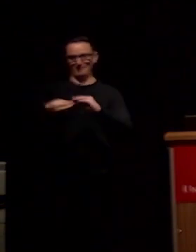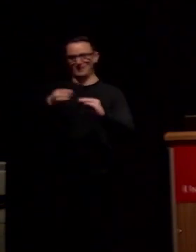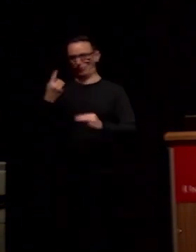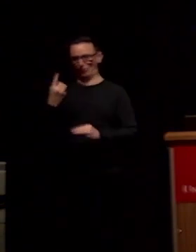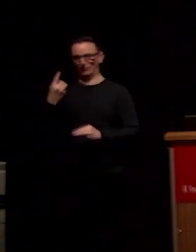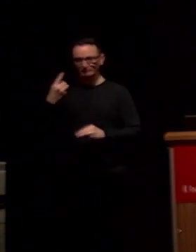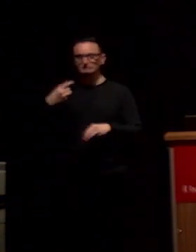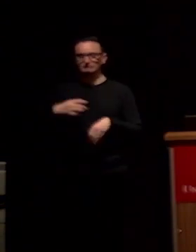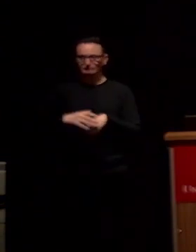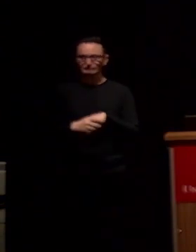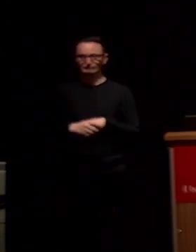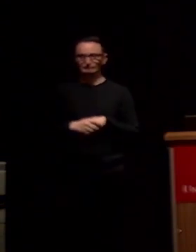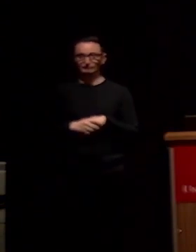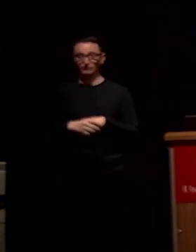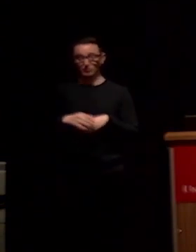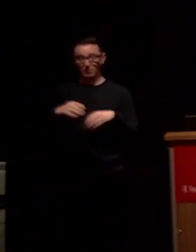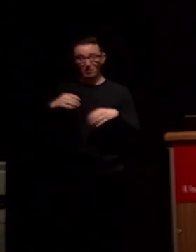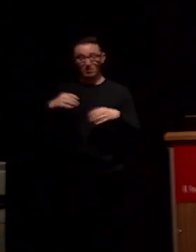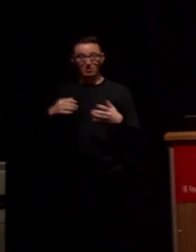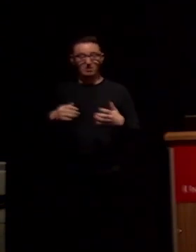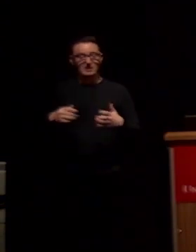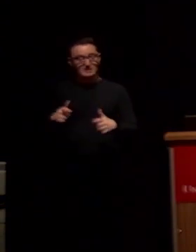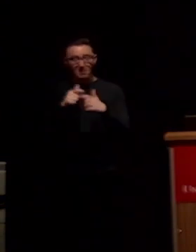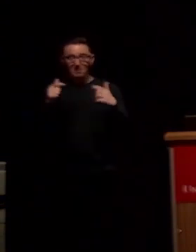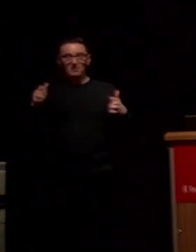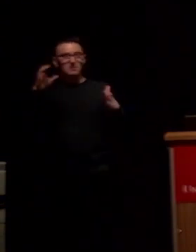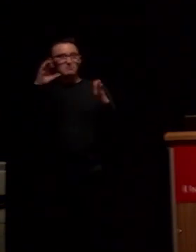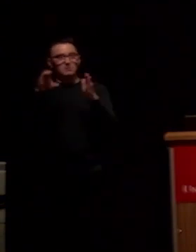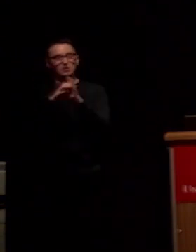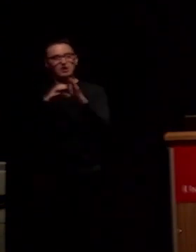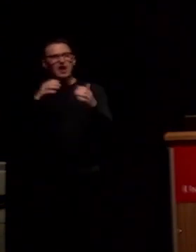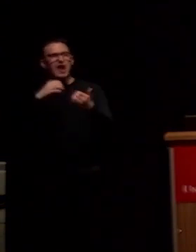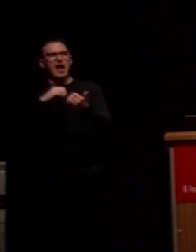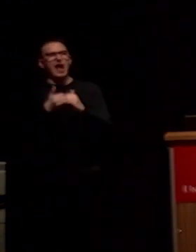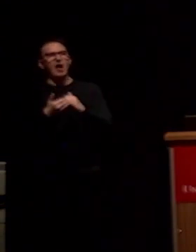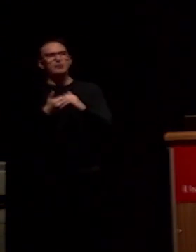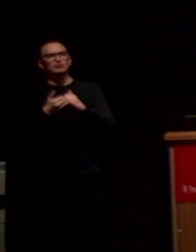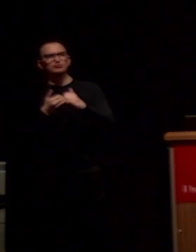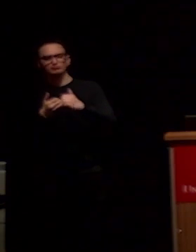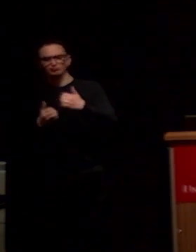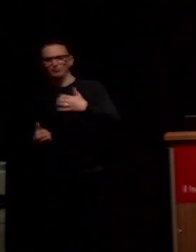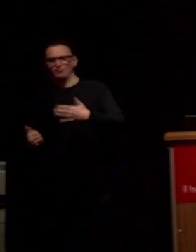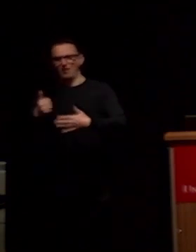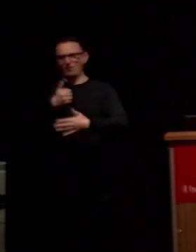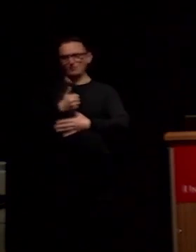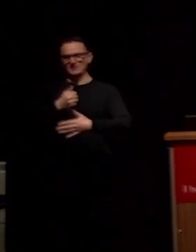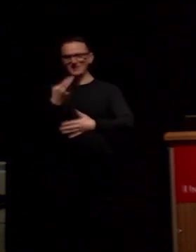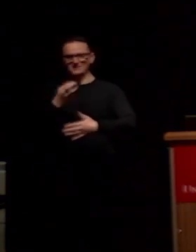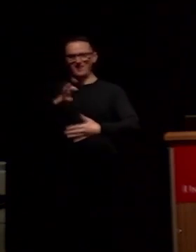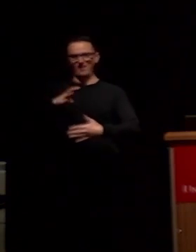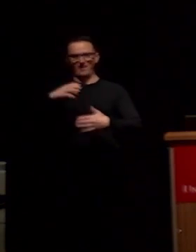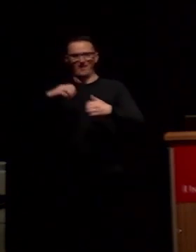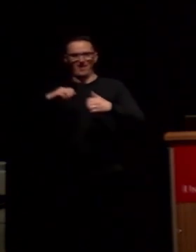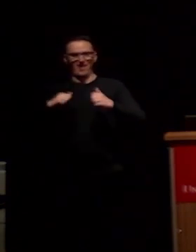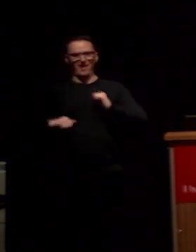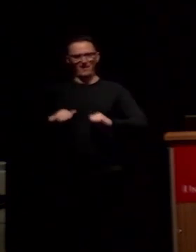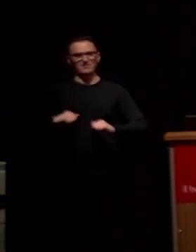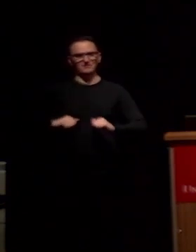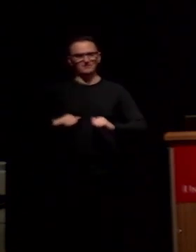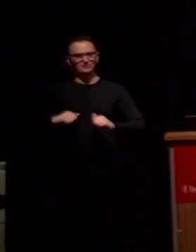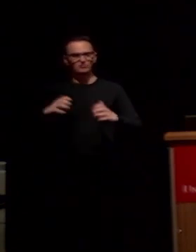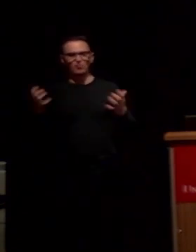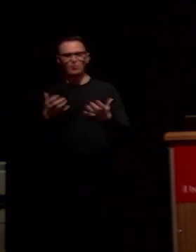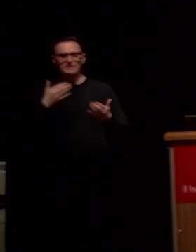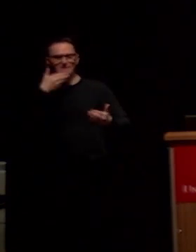And this question is kind of the big picture of how to prioritize how to act. What are the best places